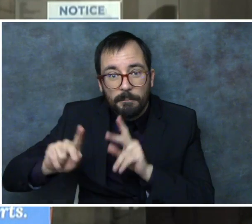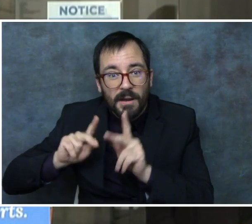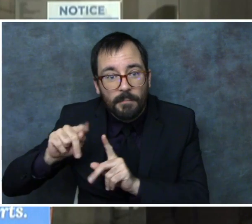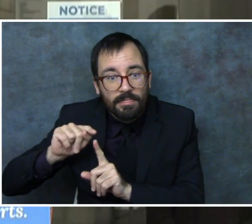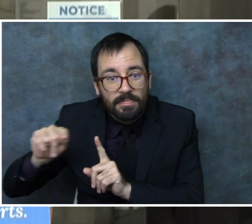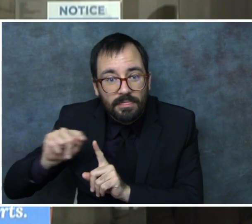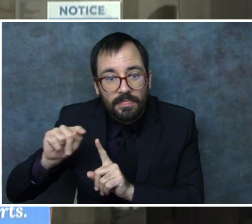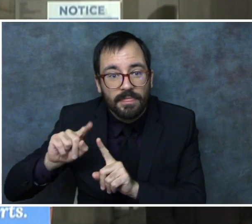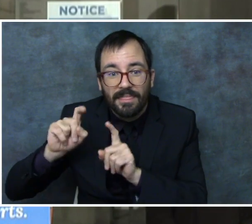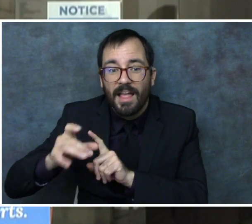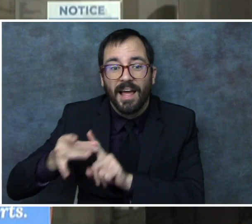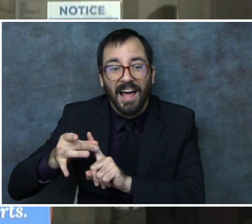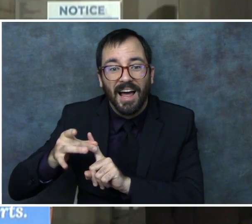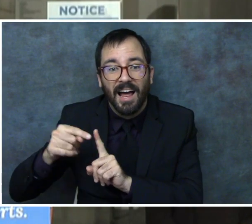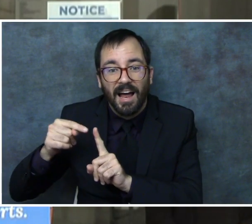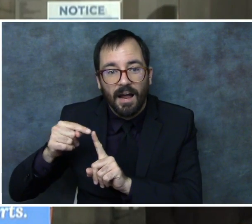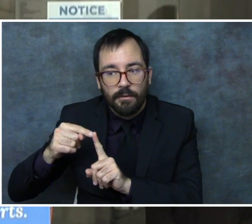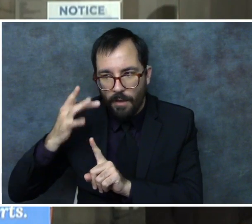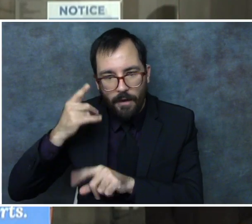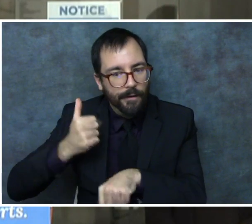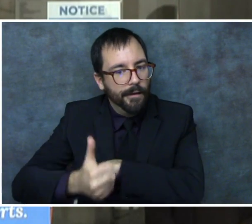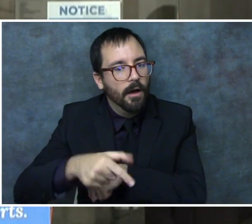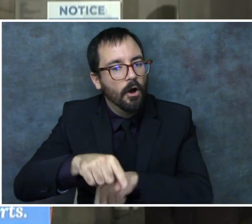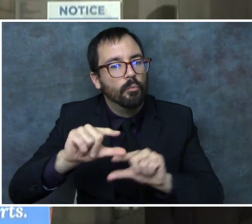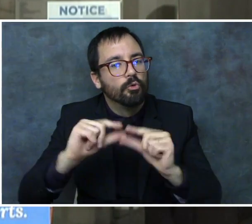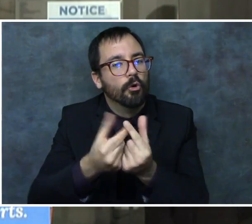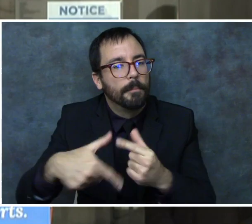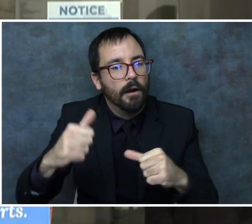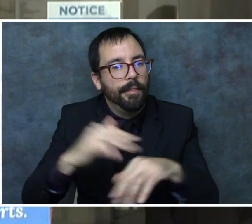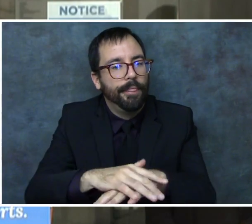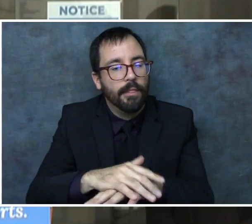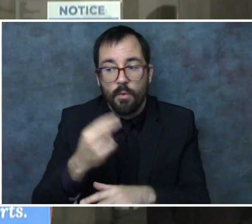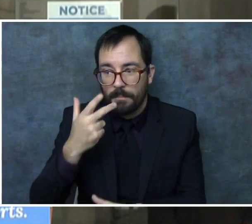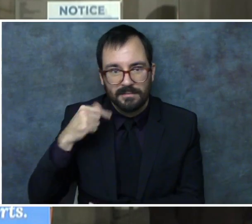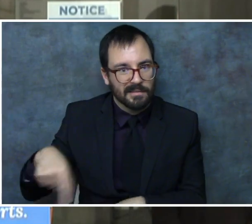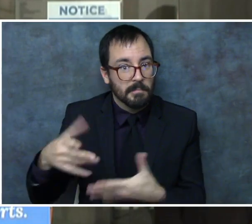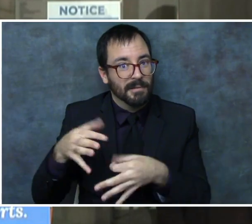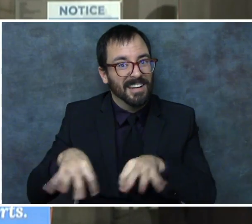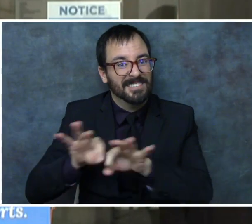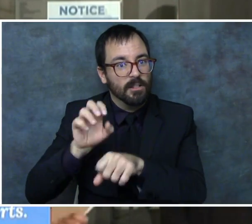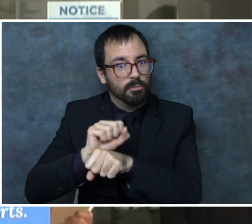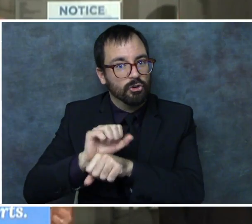or because they're essential workers. So there's not one reason, it's sort of cut across the board.